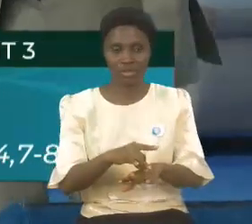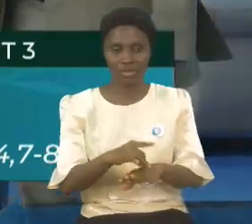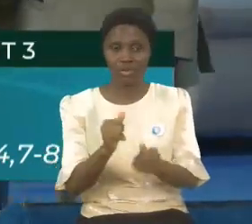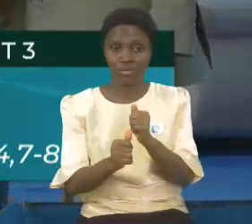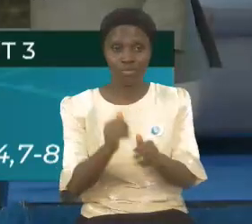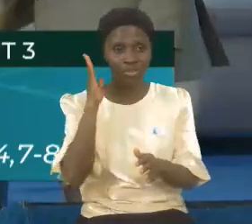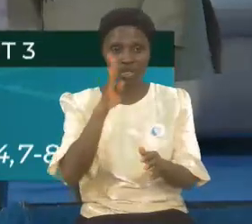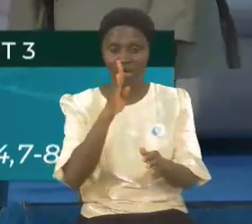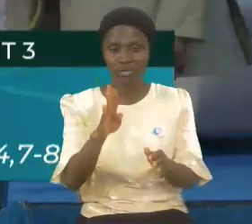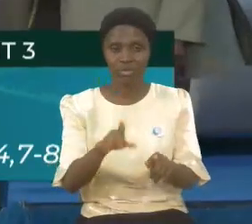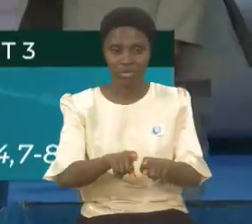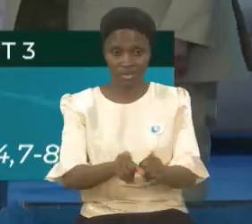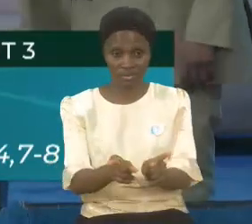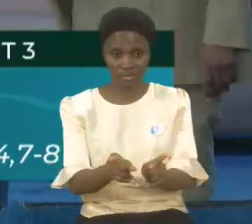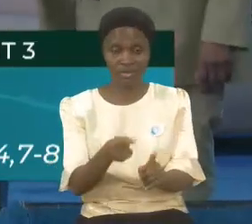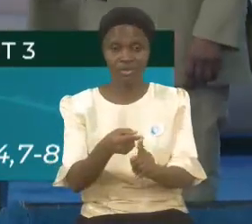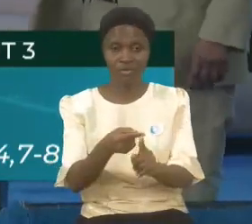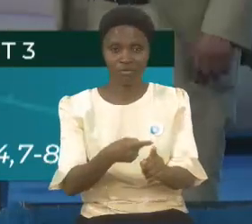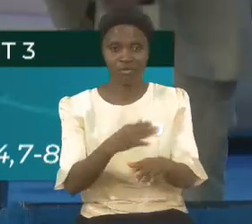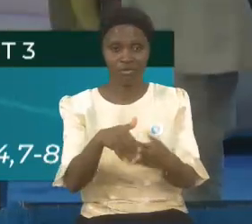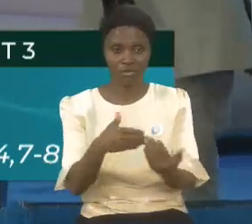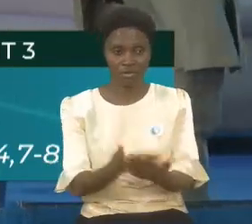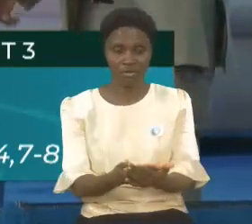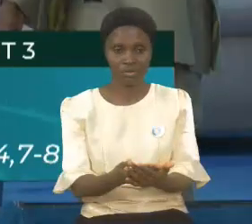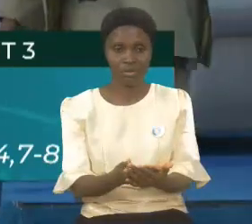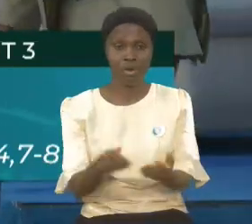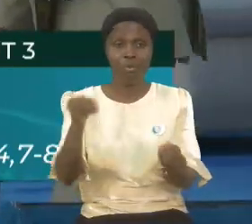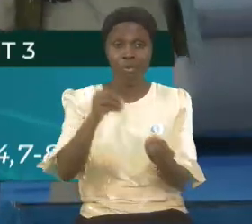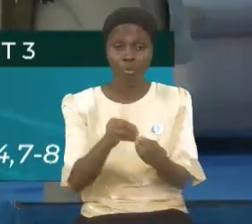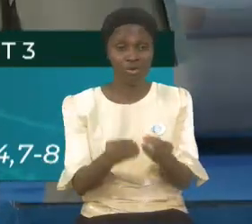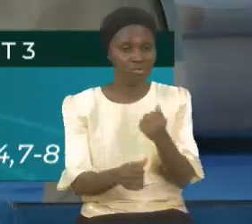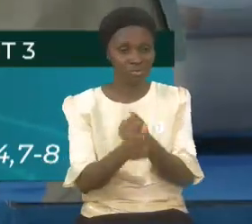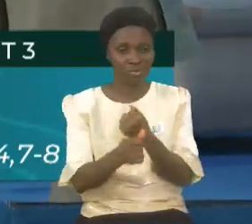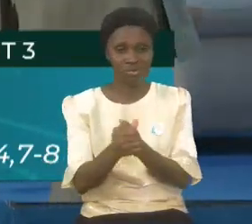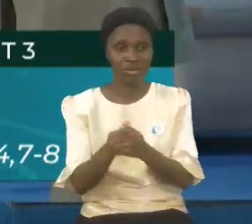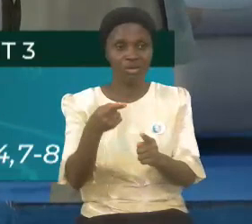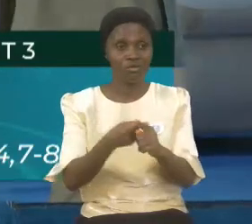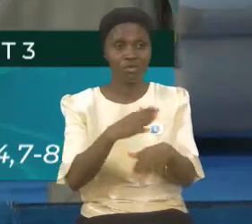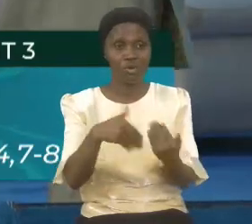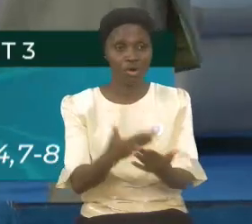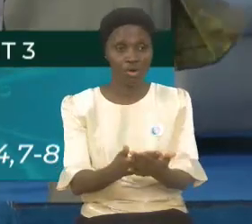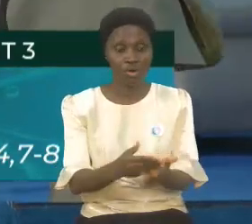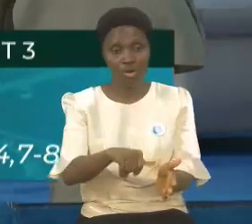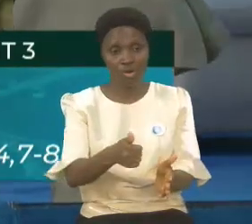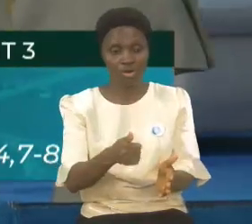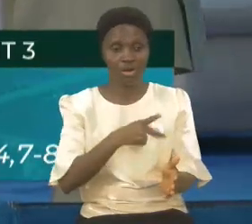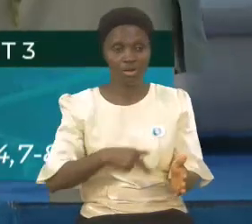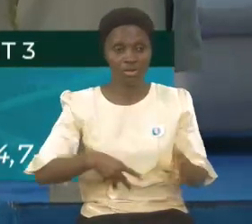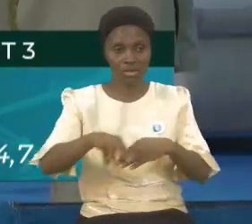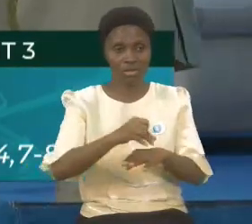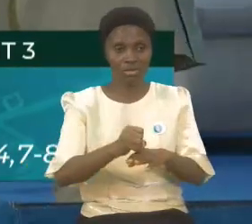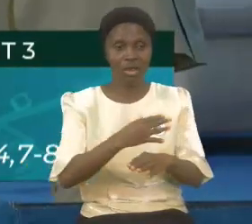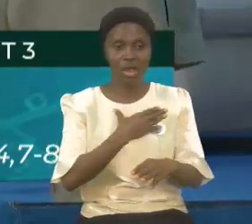be diverse, different, more fierce from all kingdoms, and shall